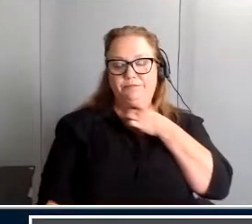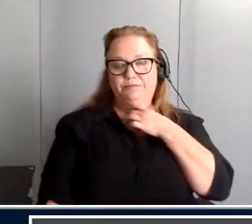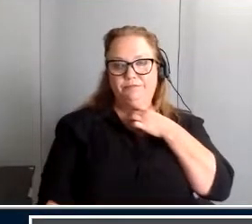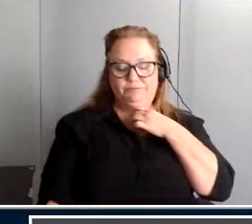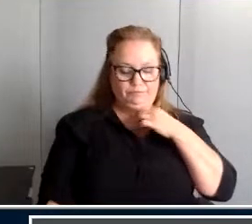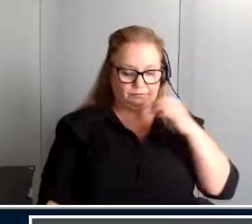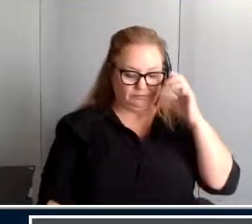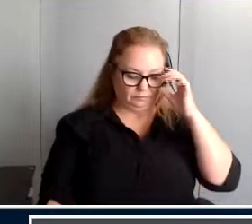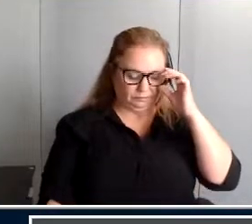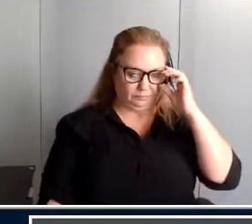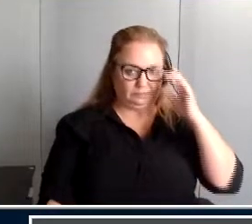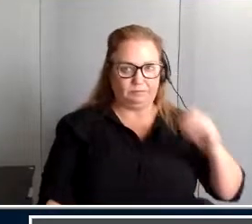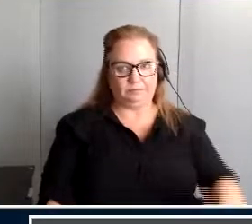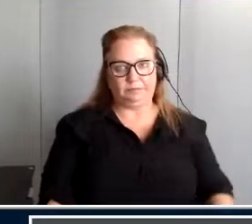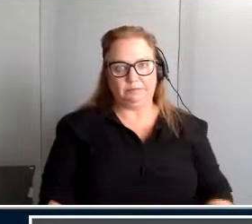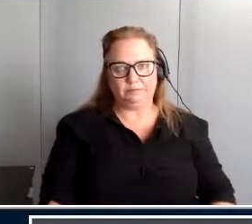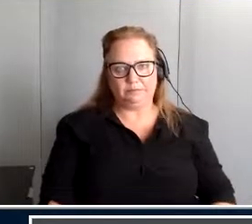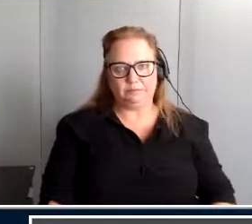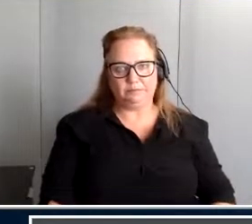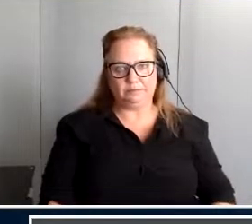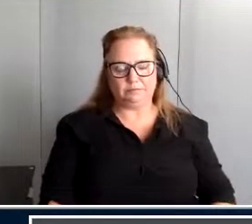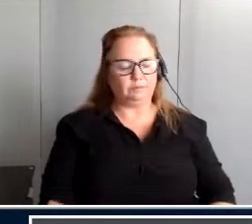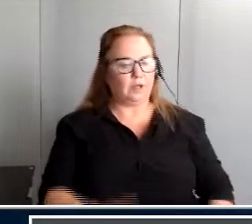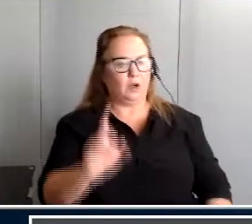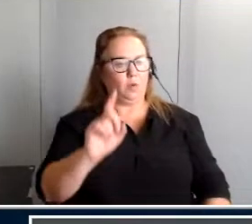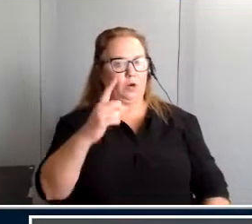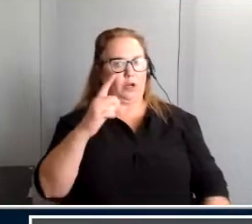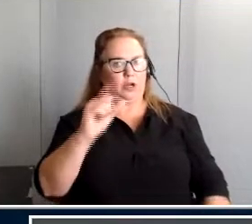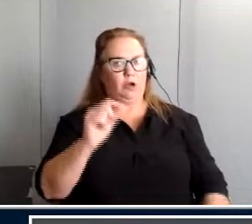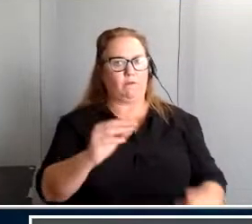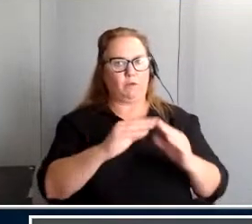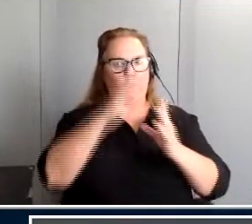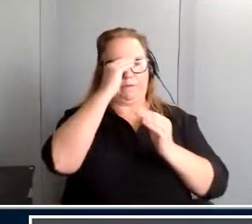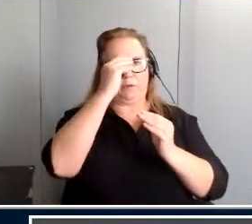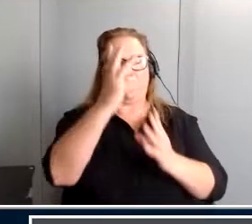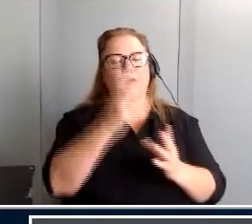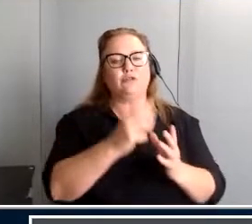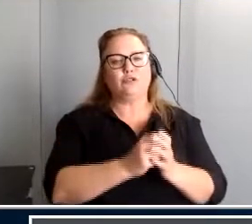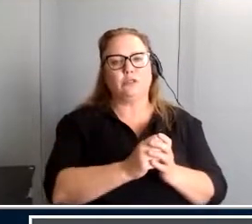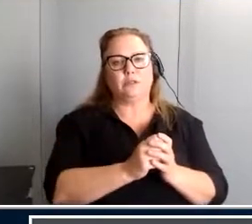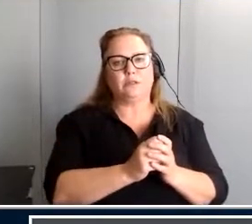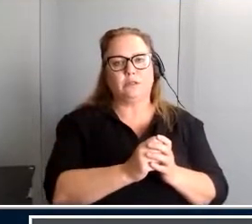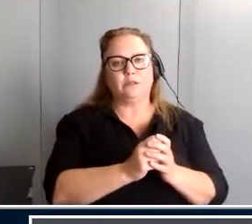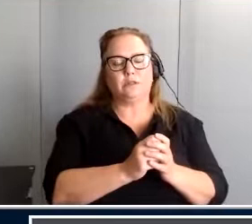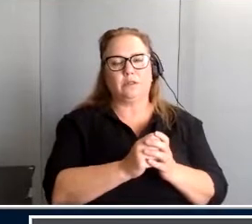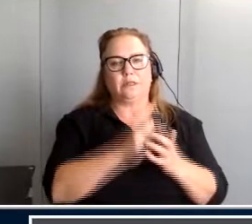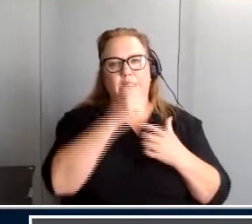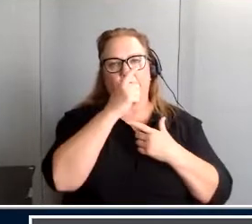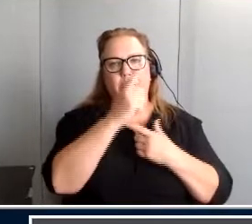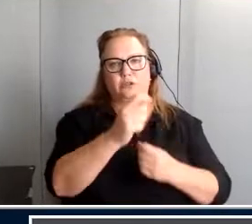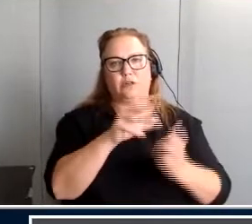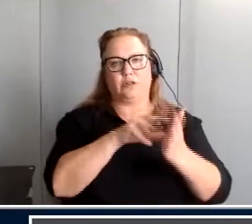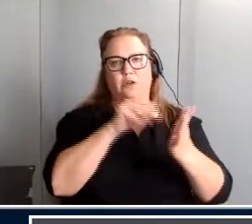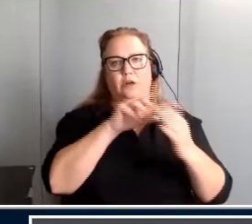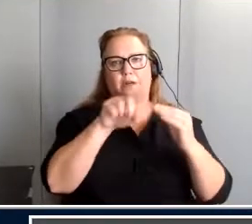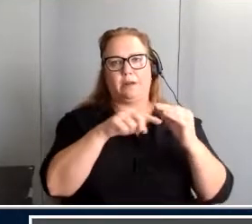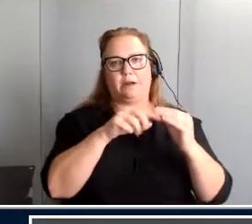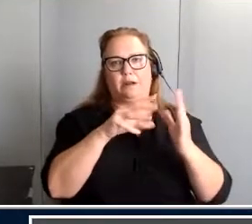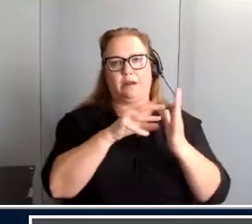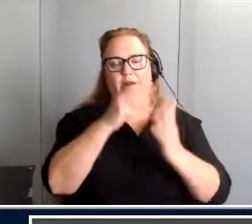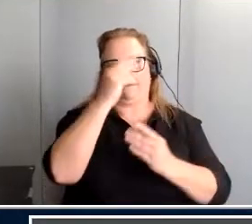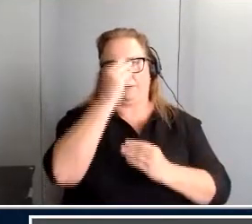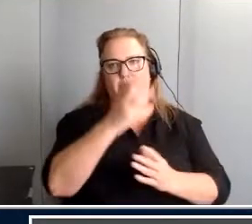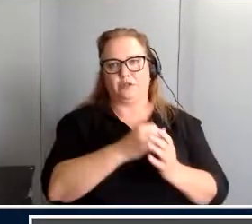know, where can he go for more information? Very interesting in learning more information, kind of like our